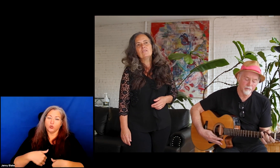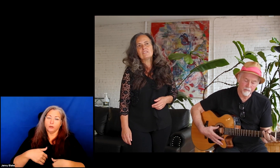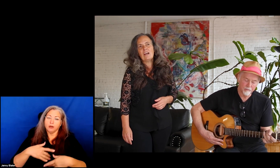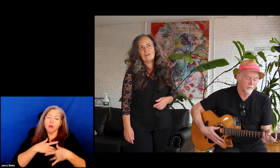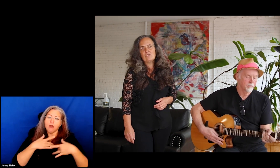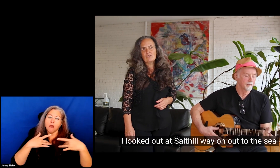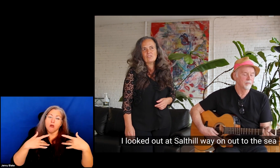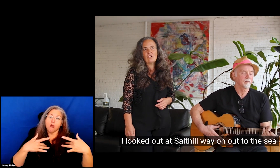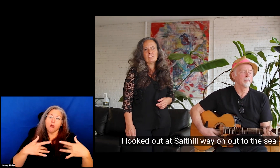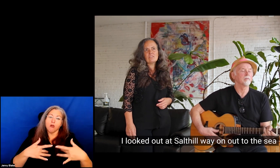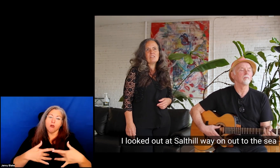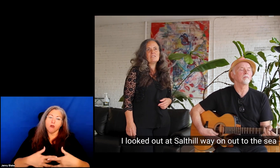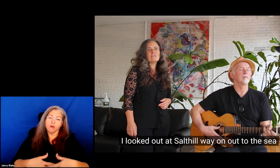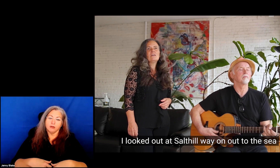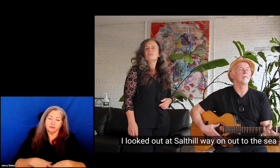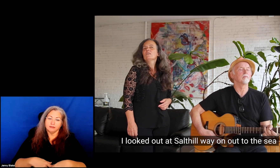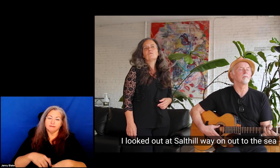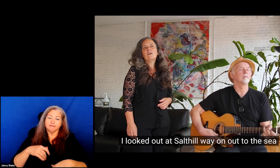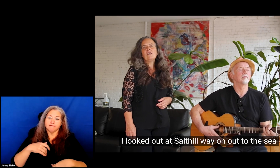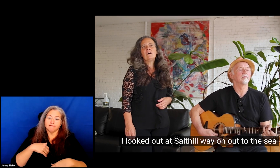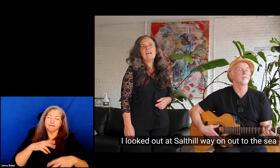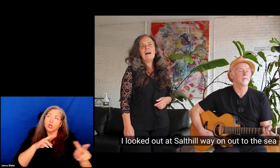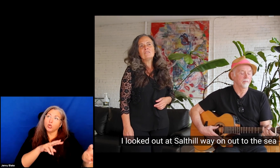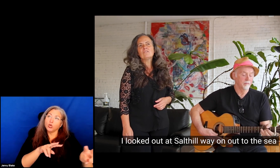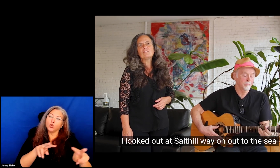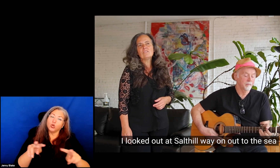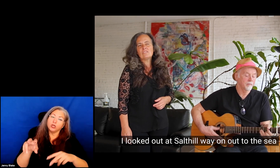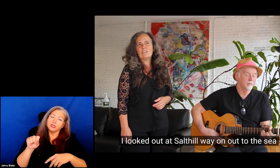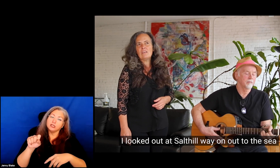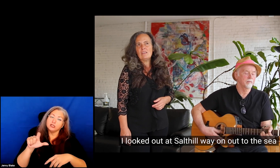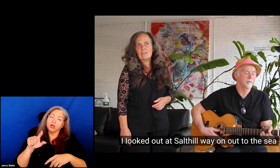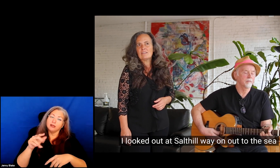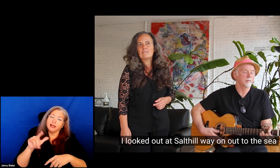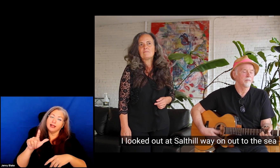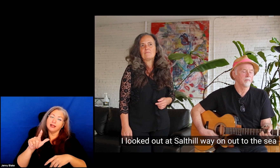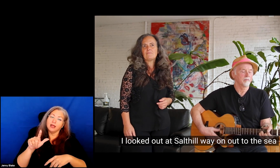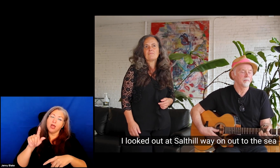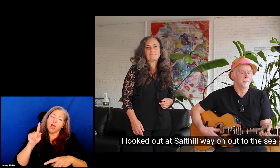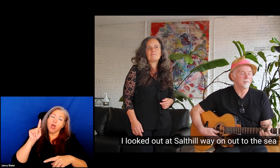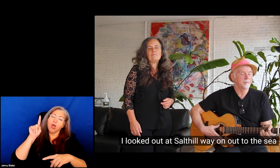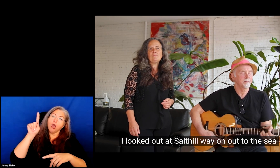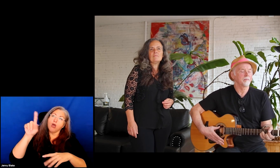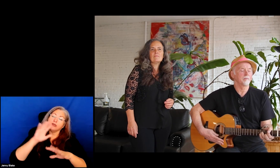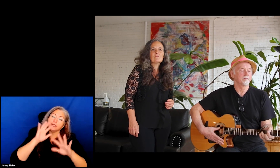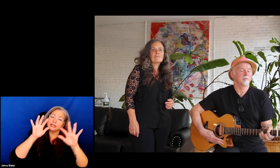I looked out on Salt Hill, way on out to the sea,